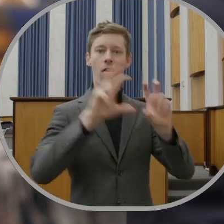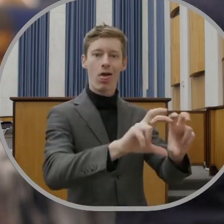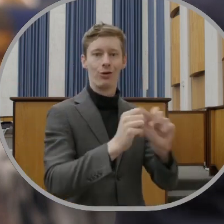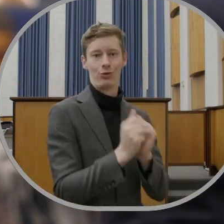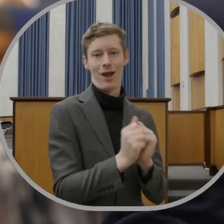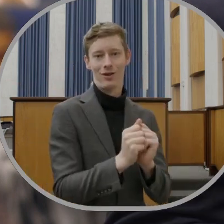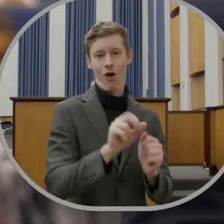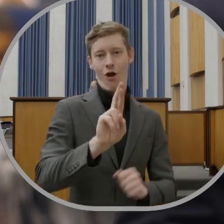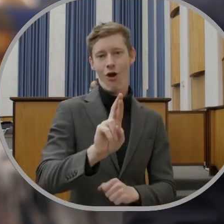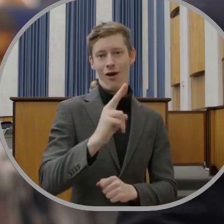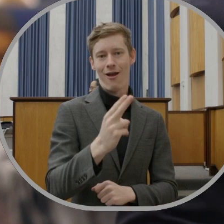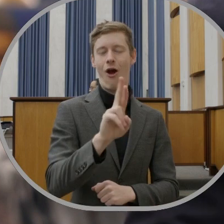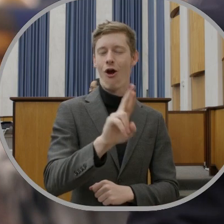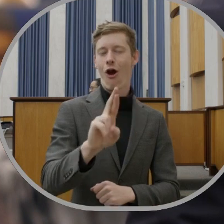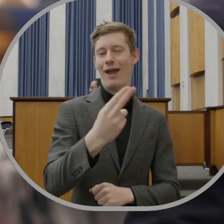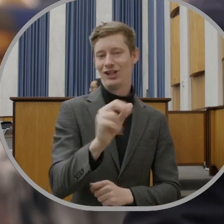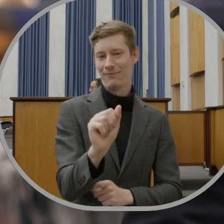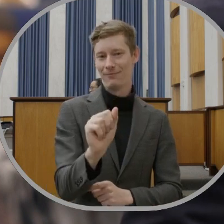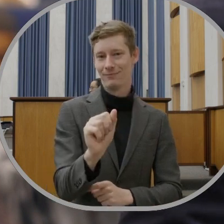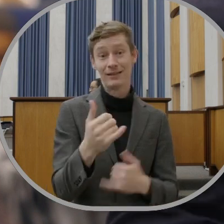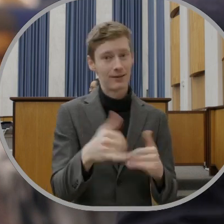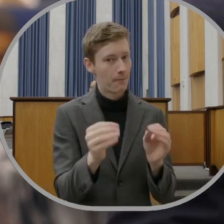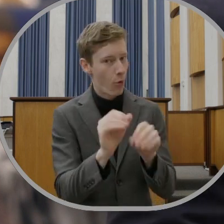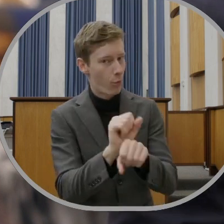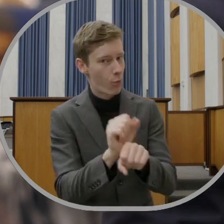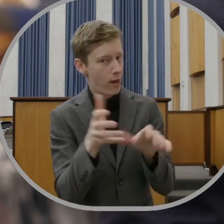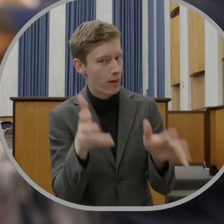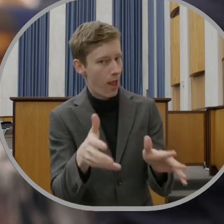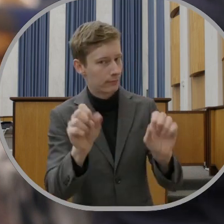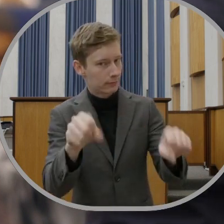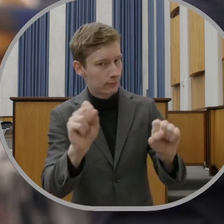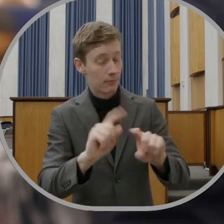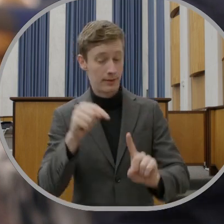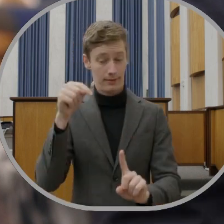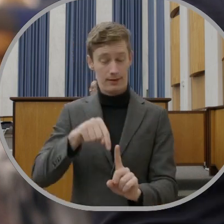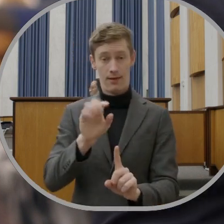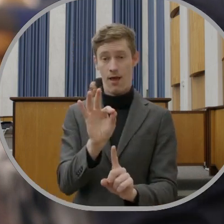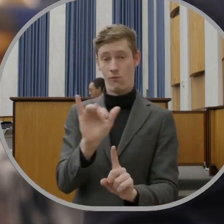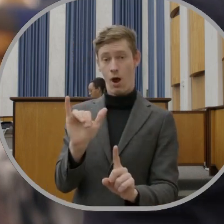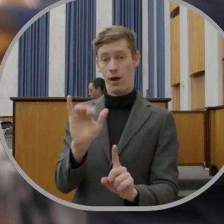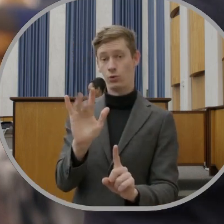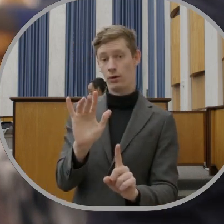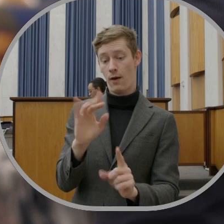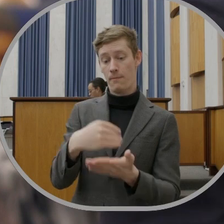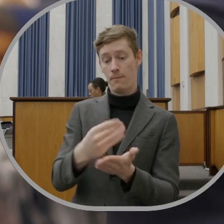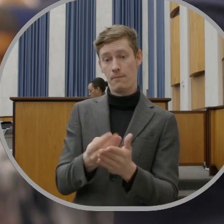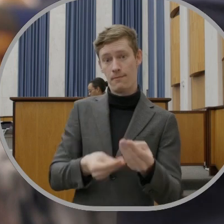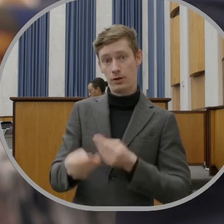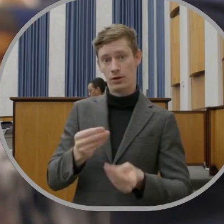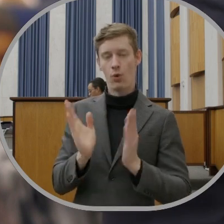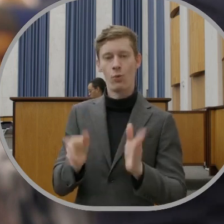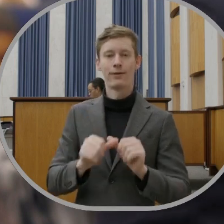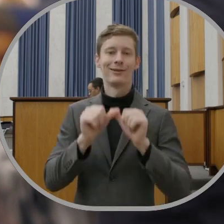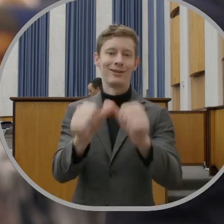Now, we still have a long way to go, but this FY25 budget continues those critical investments for